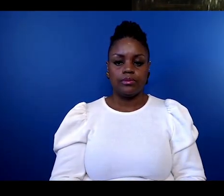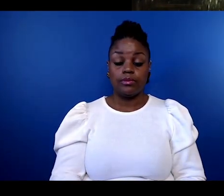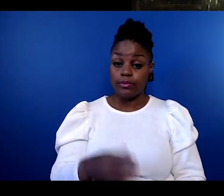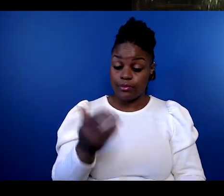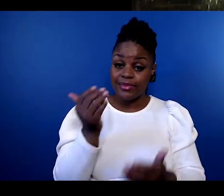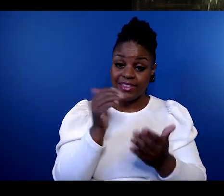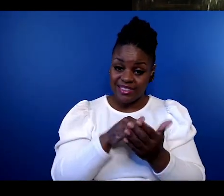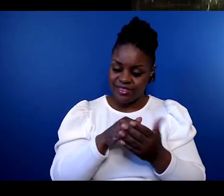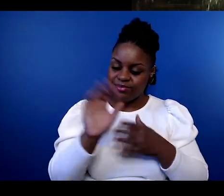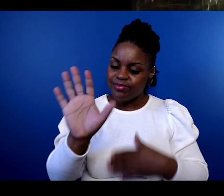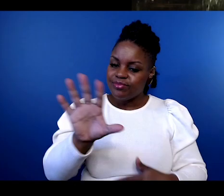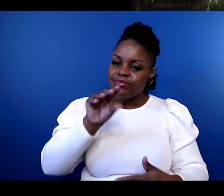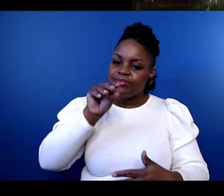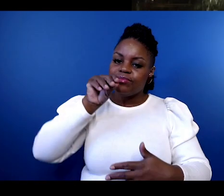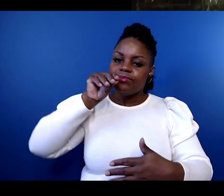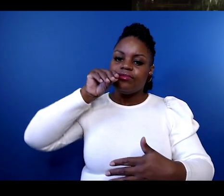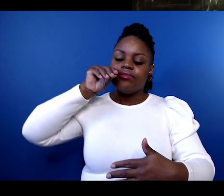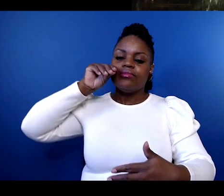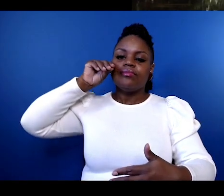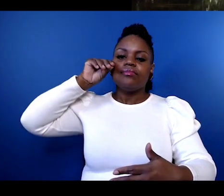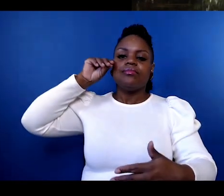Again, deep inhale.